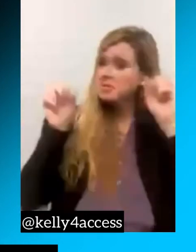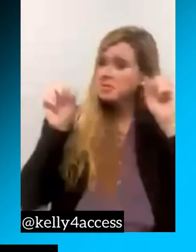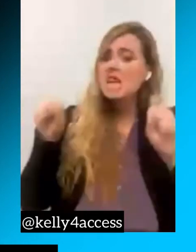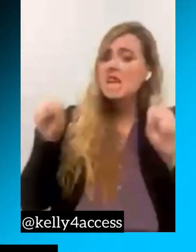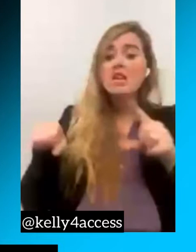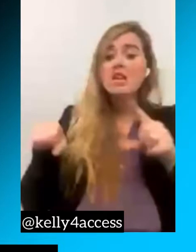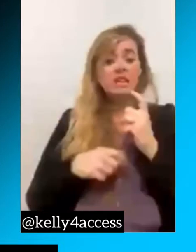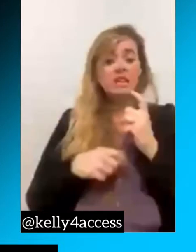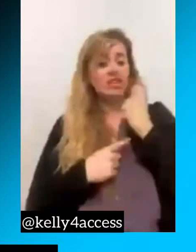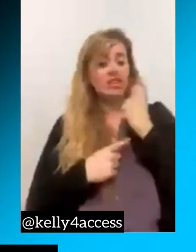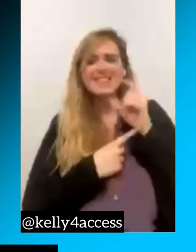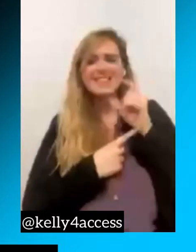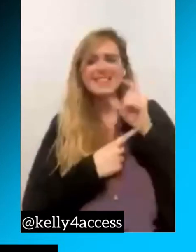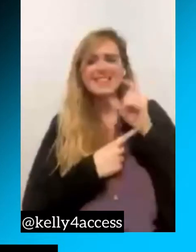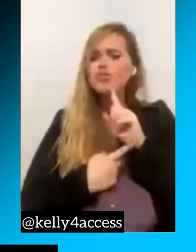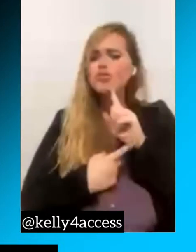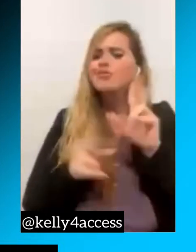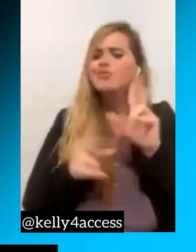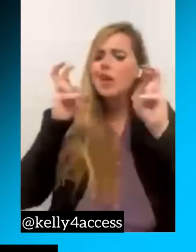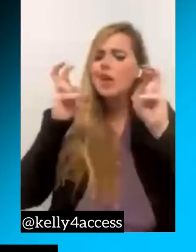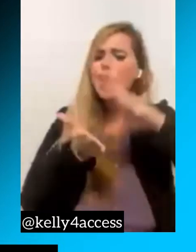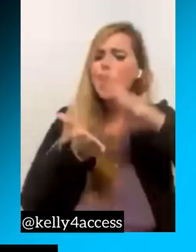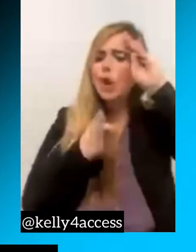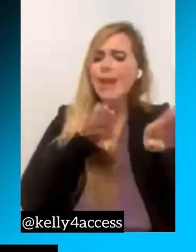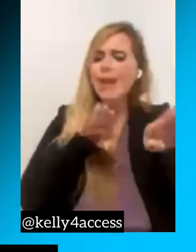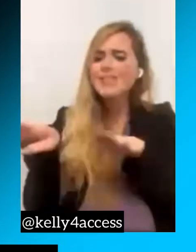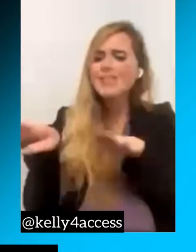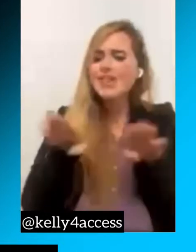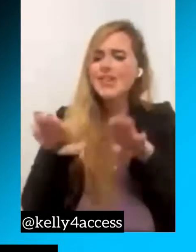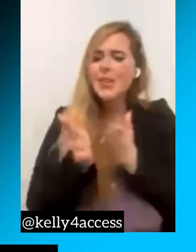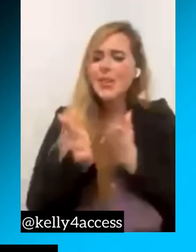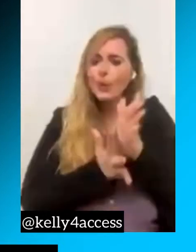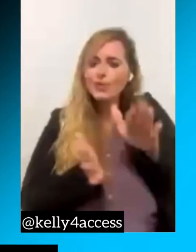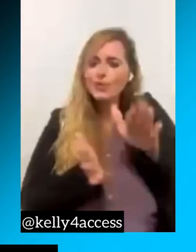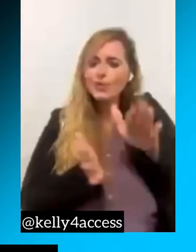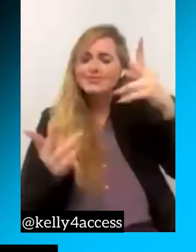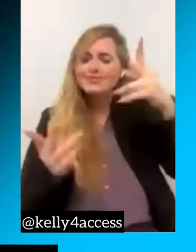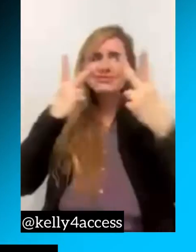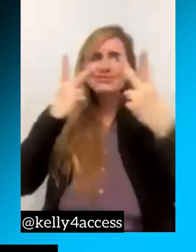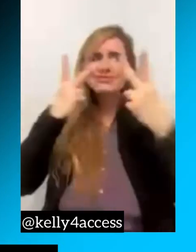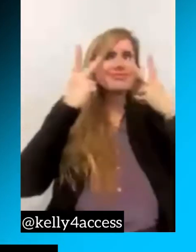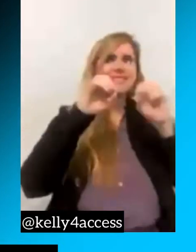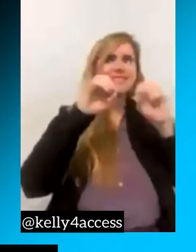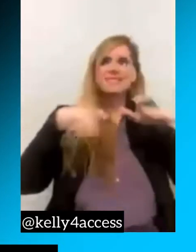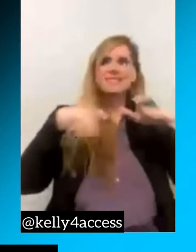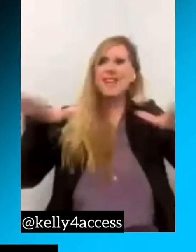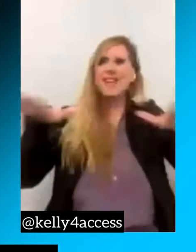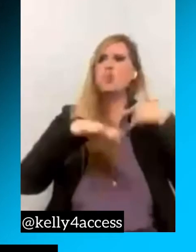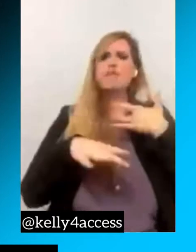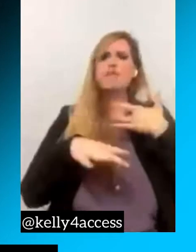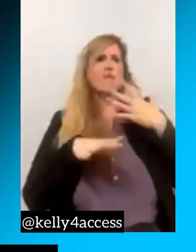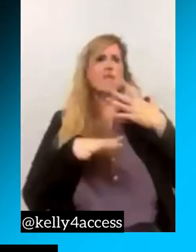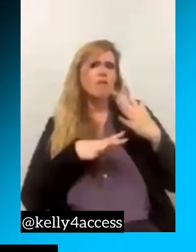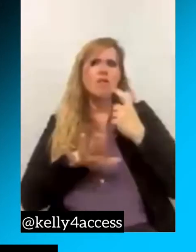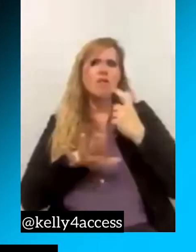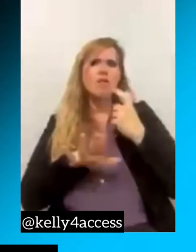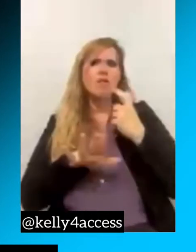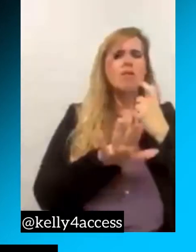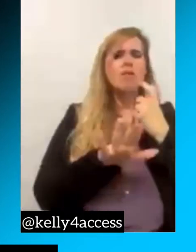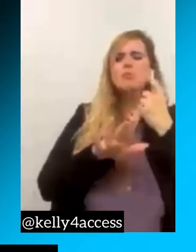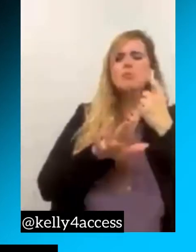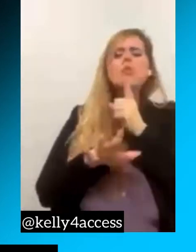a learned behavior through our society, and since it's learned, I believe that it can